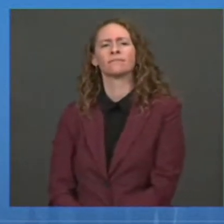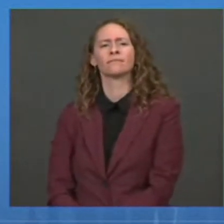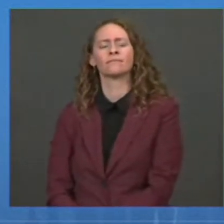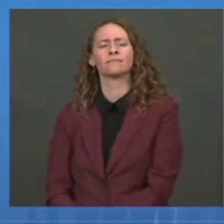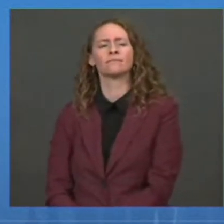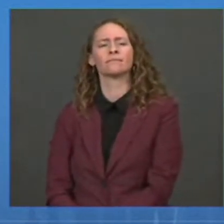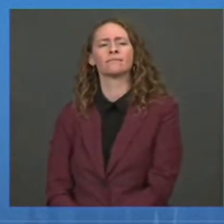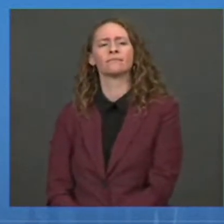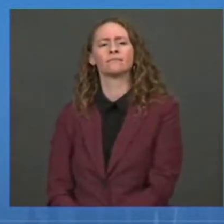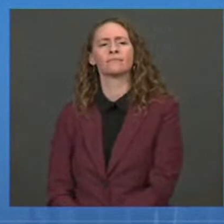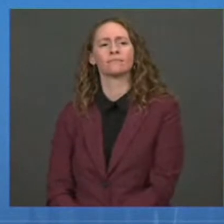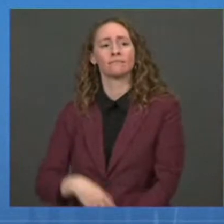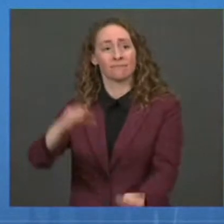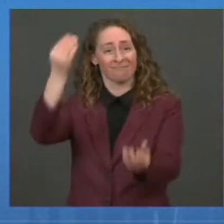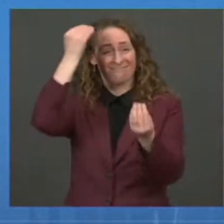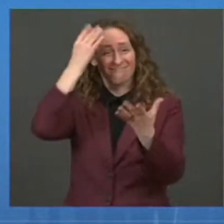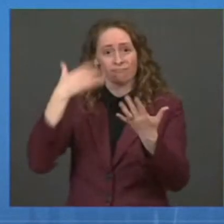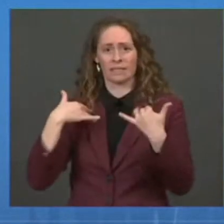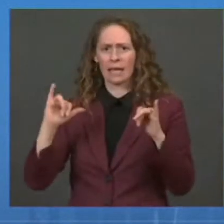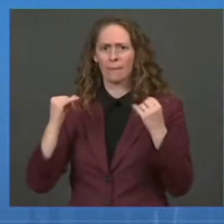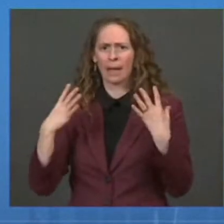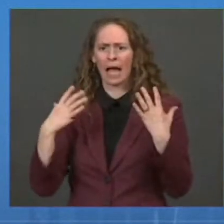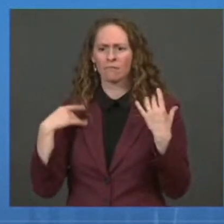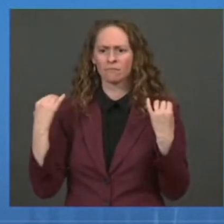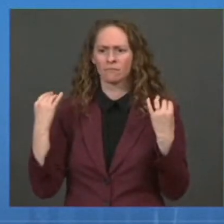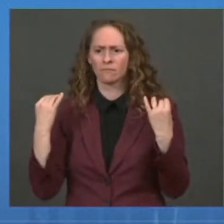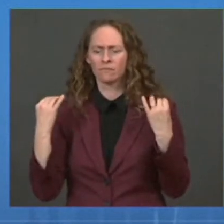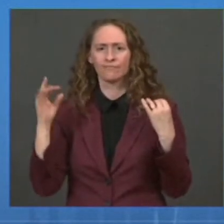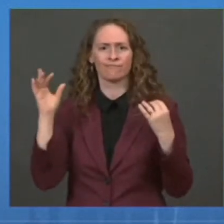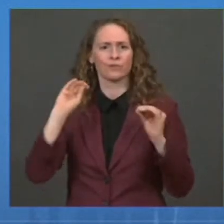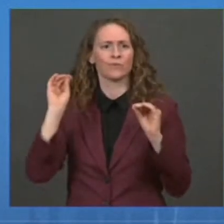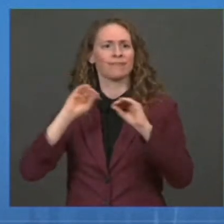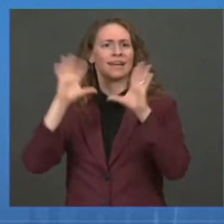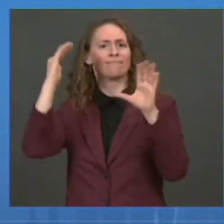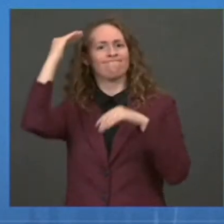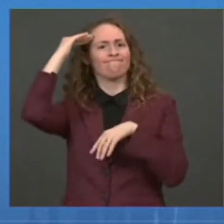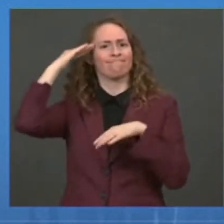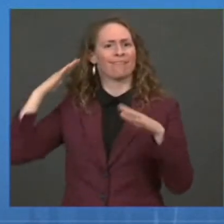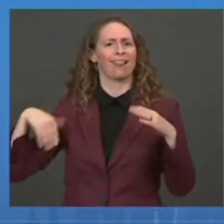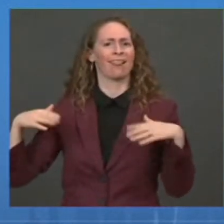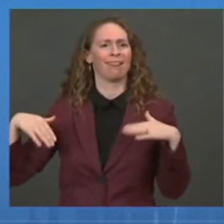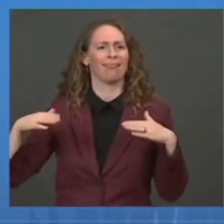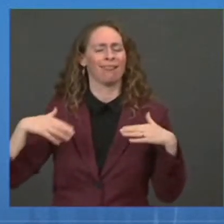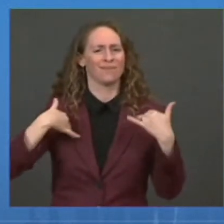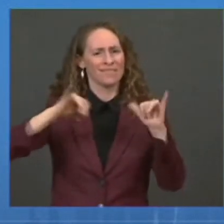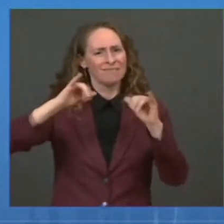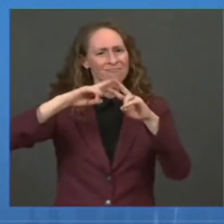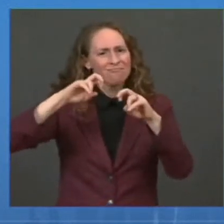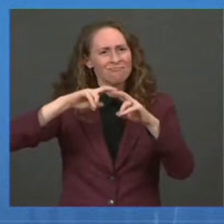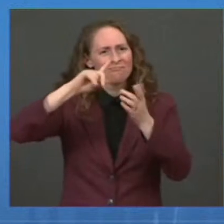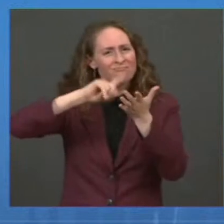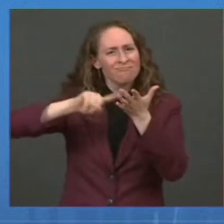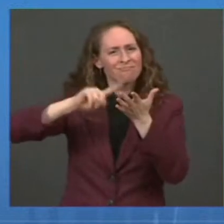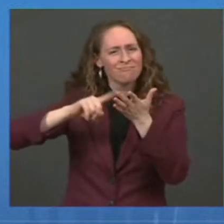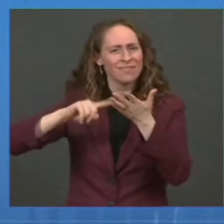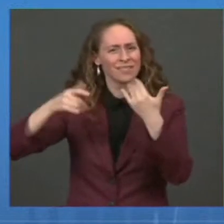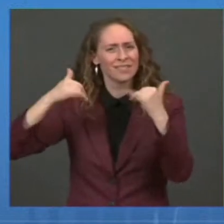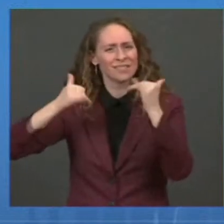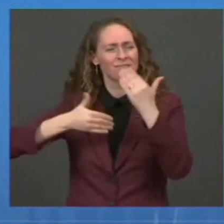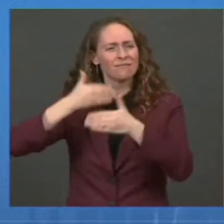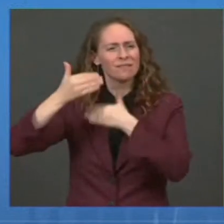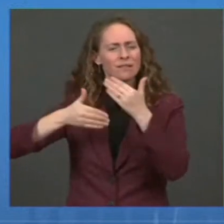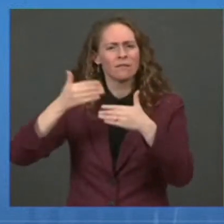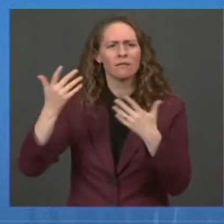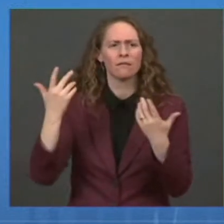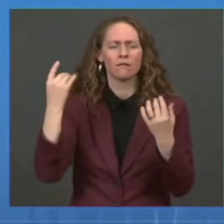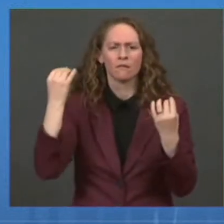matter of days to weeks, we'll know more about transmission, immune evasion, and severity of disease. But what can